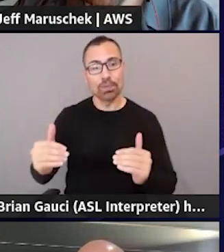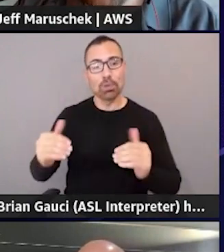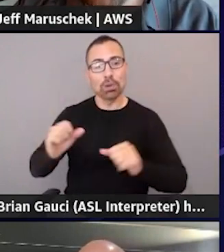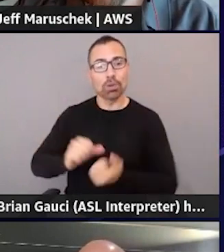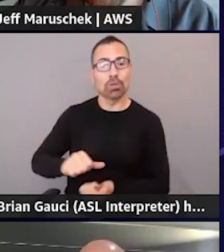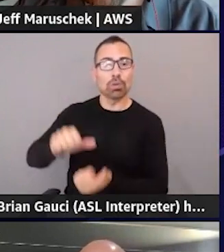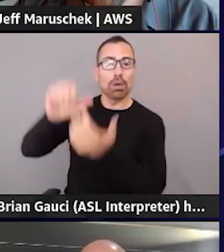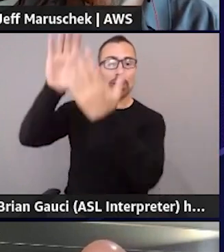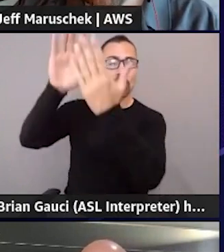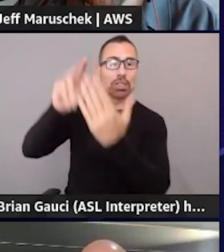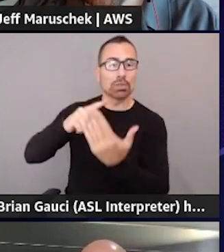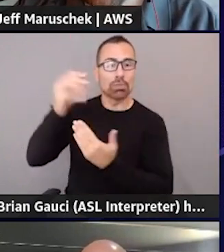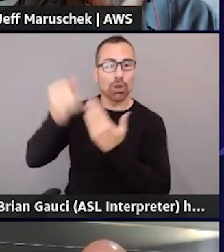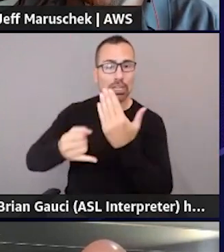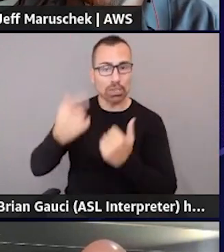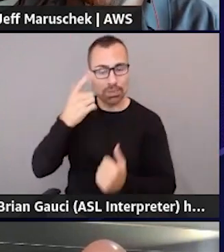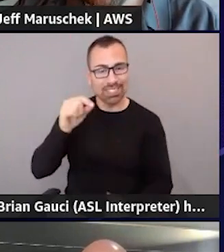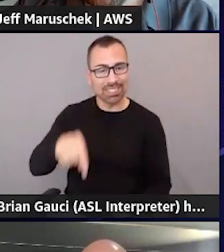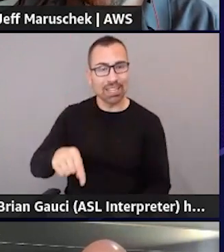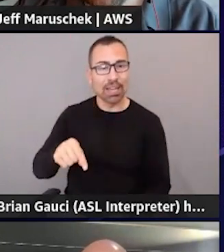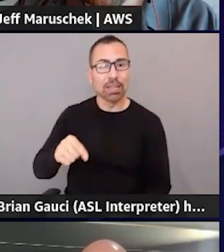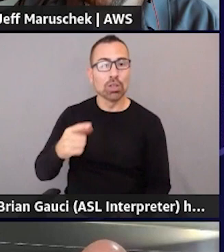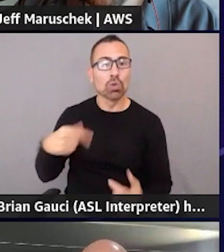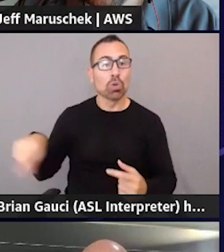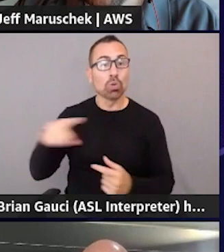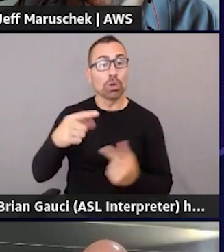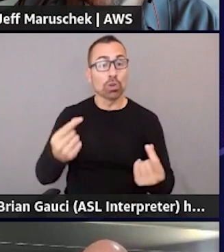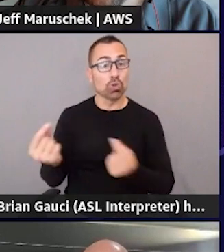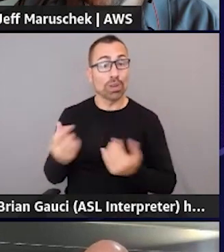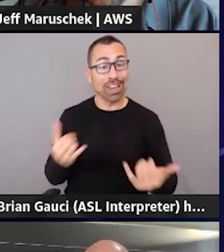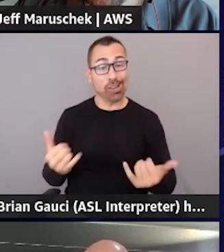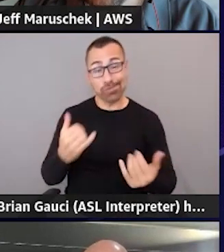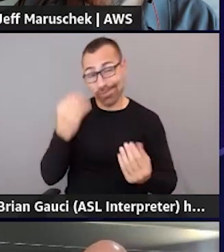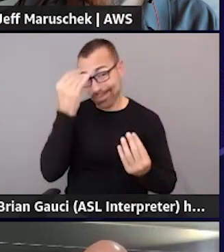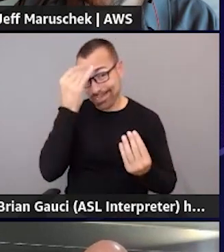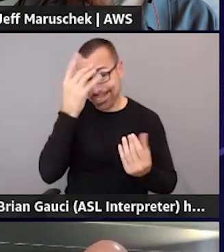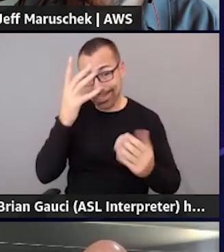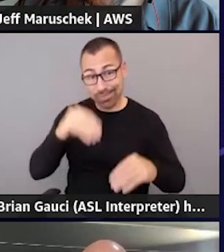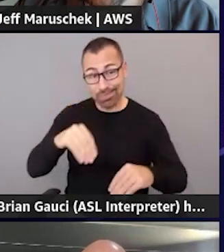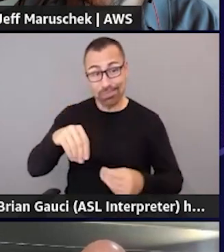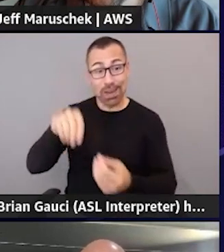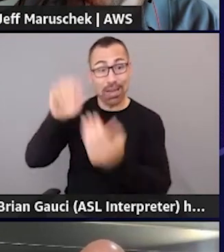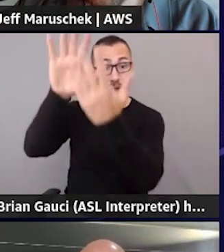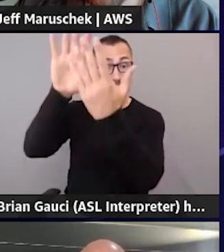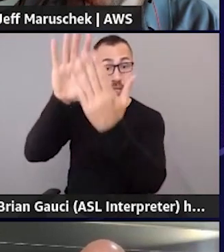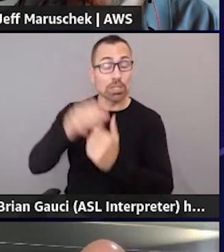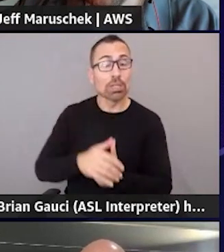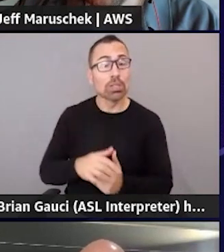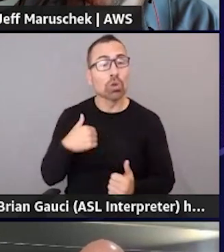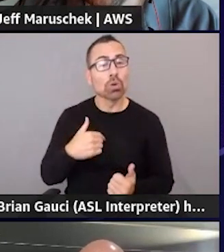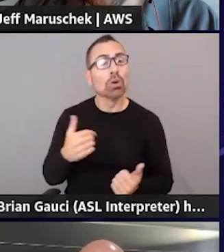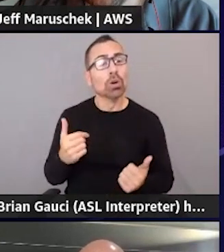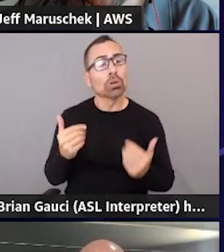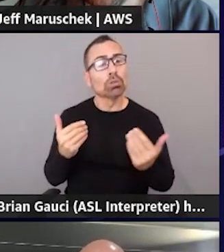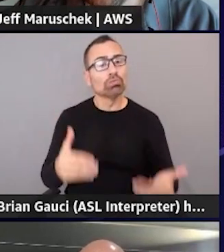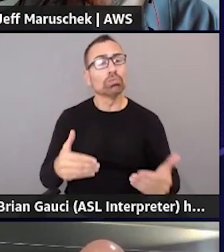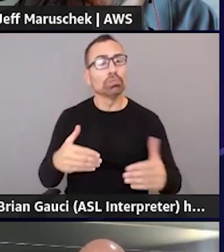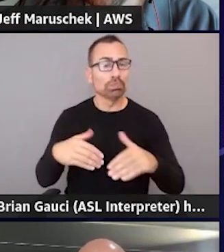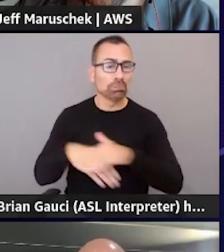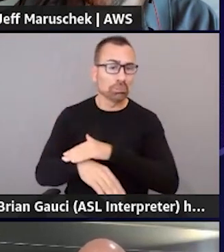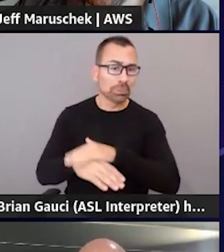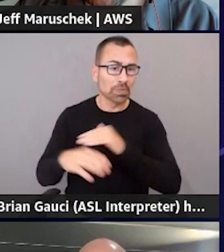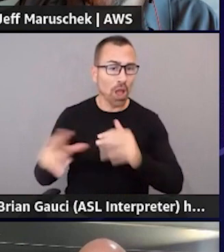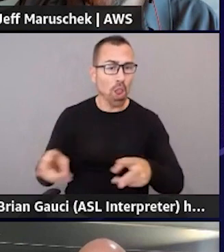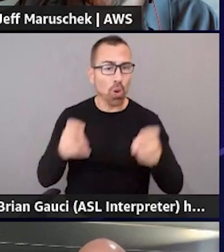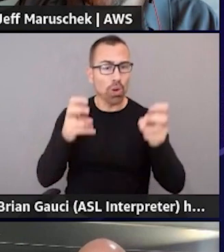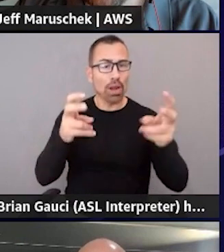we're actually doing. We are migrating now. We'll go in, I'll load this up. And I've,